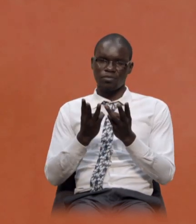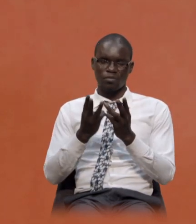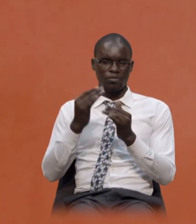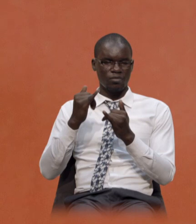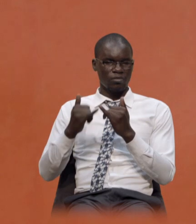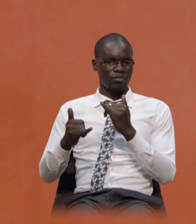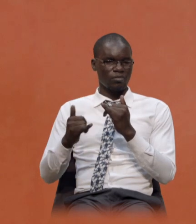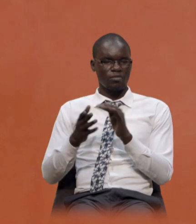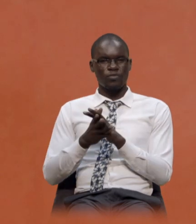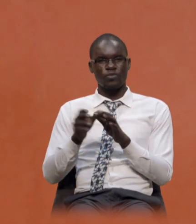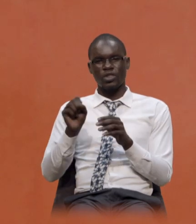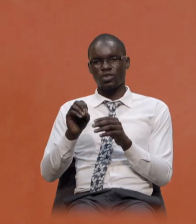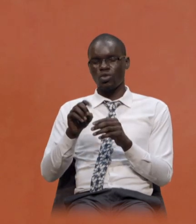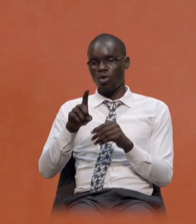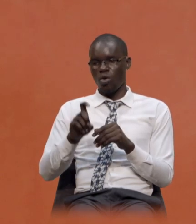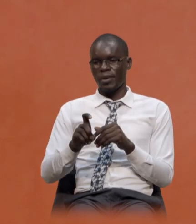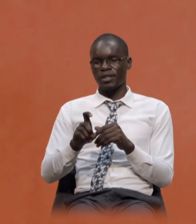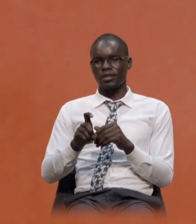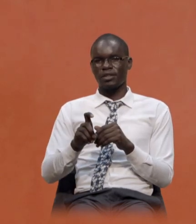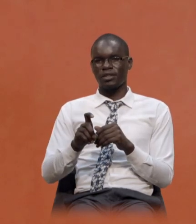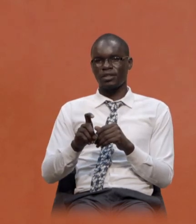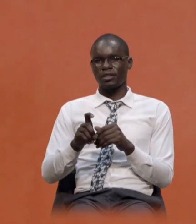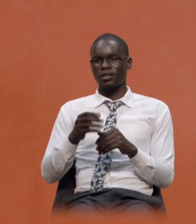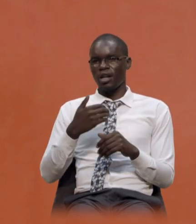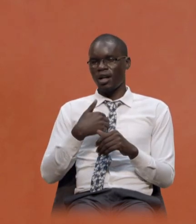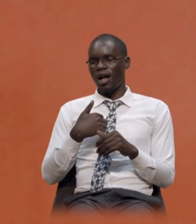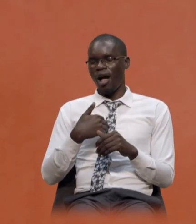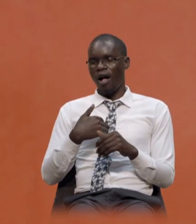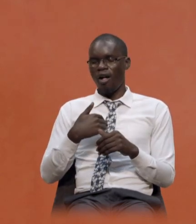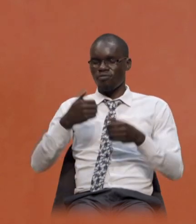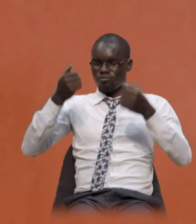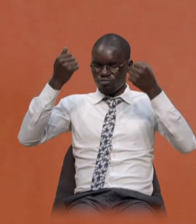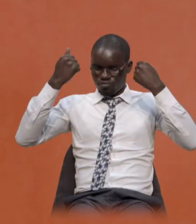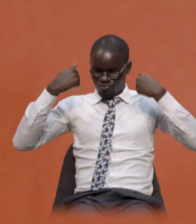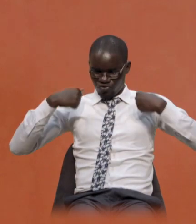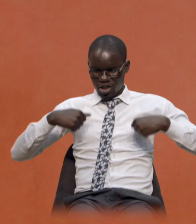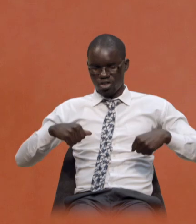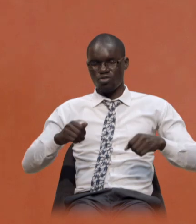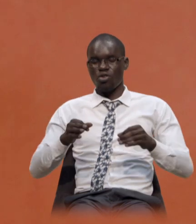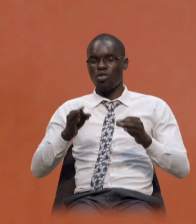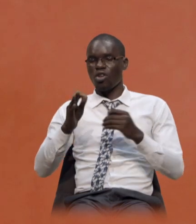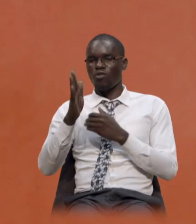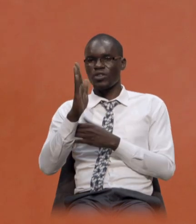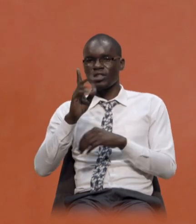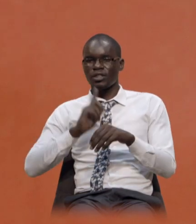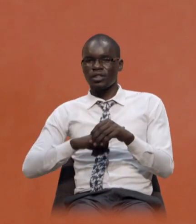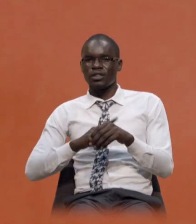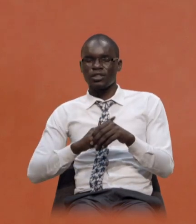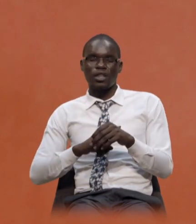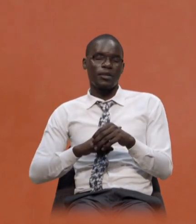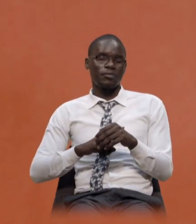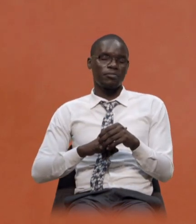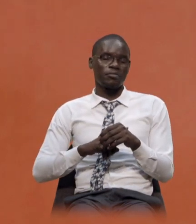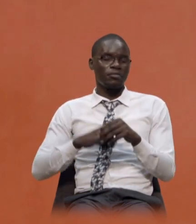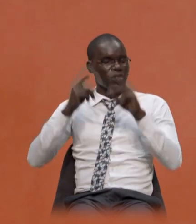ending. And we need to put on the whole armor of God so that when the devil comes, we will shout